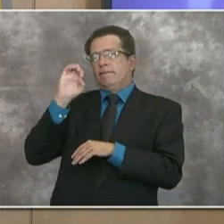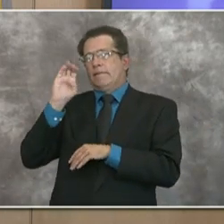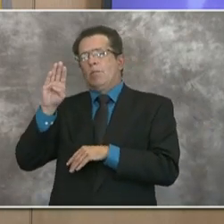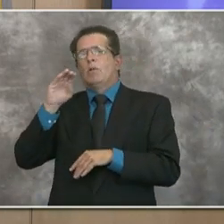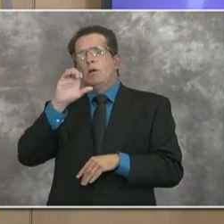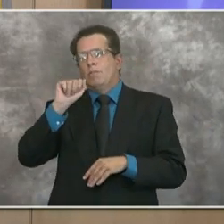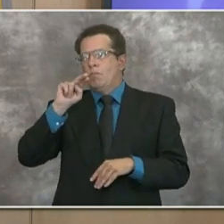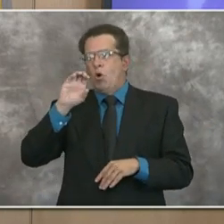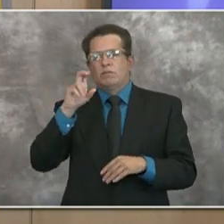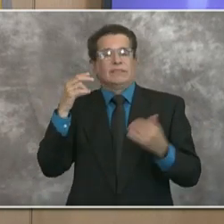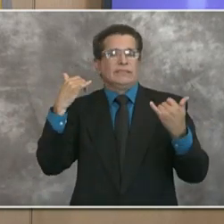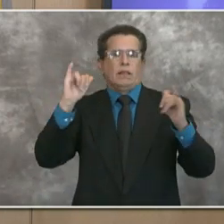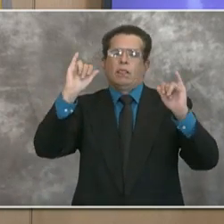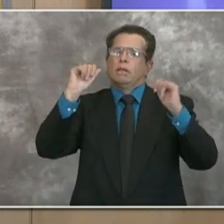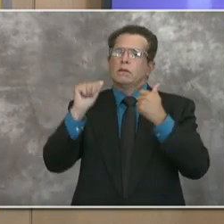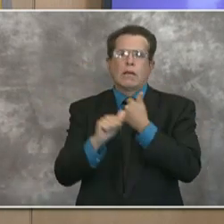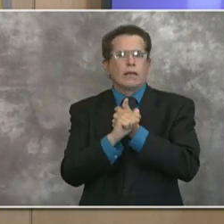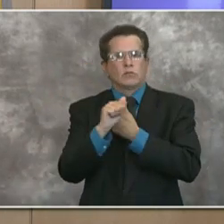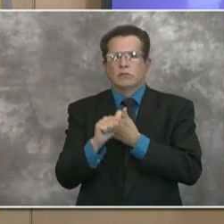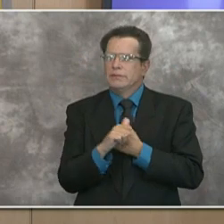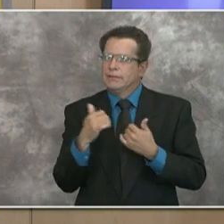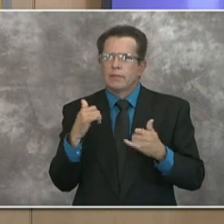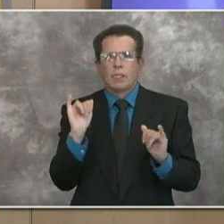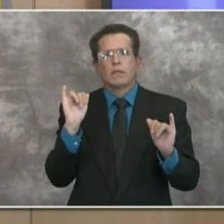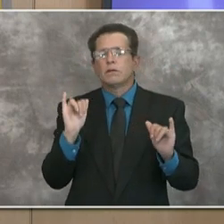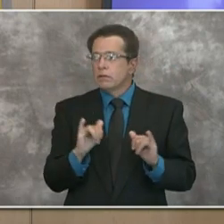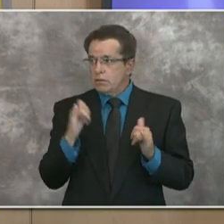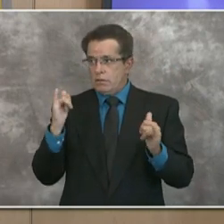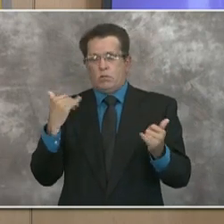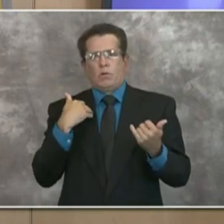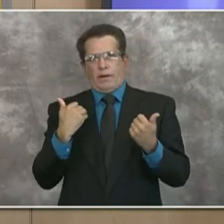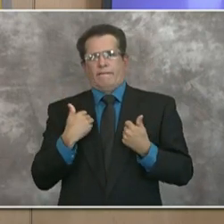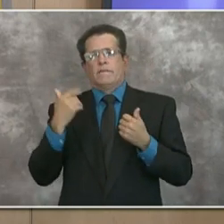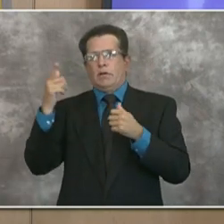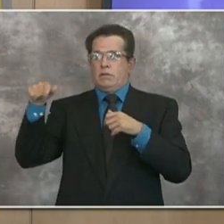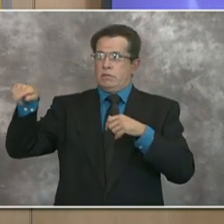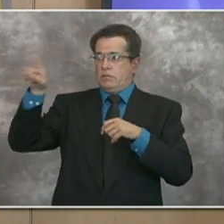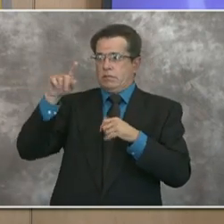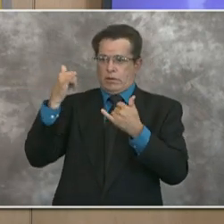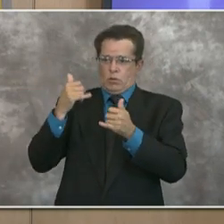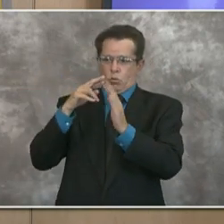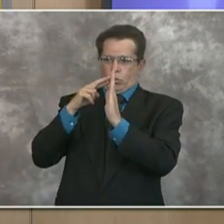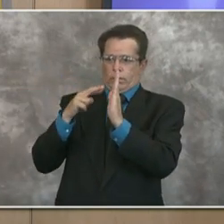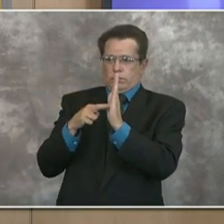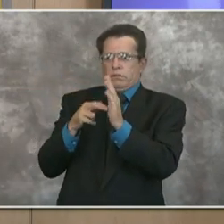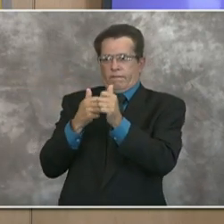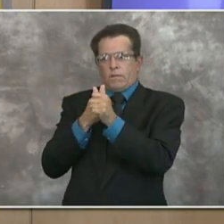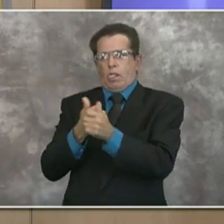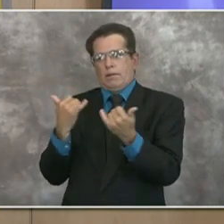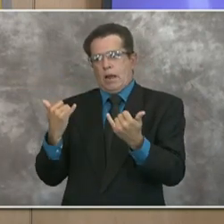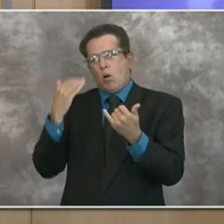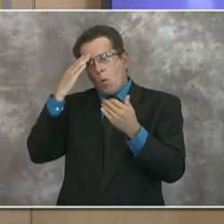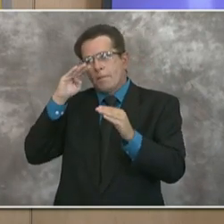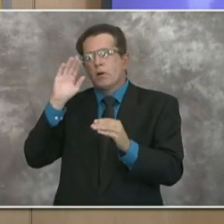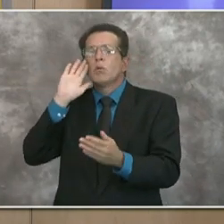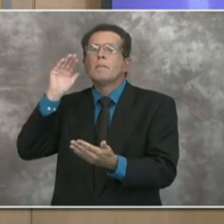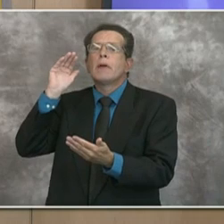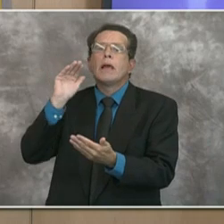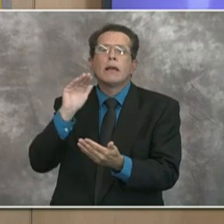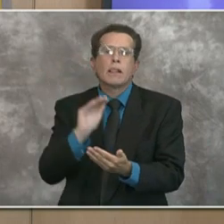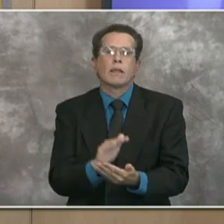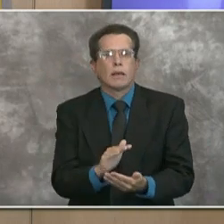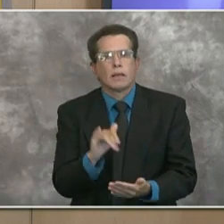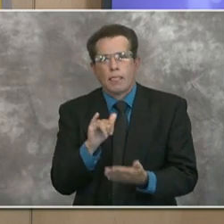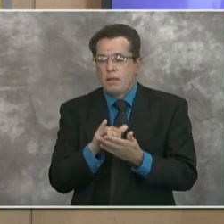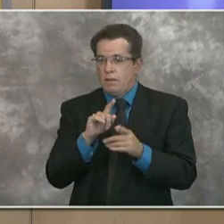in March. The only difference is now we have in place procedures and things we do every day that can hopefully mitigate those a little bit. But to